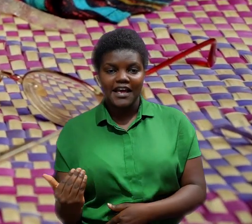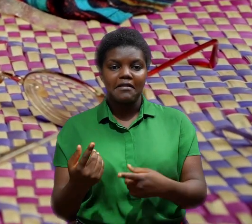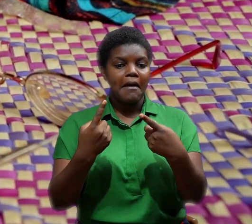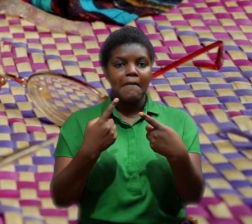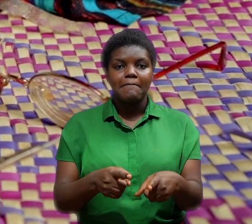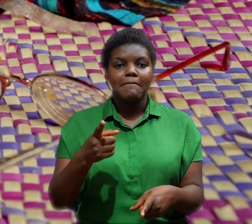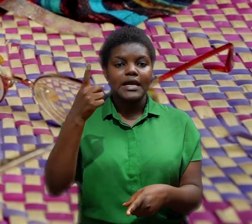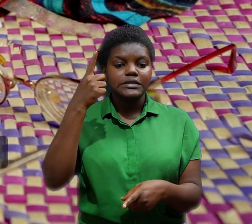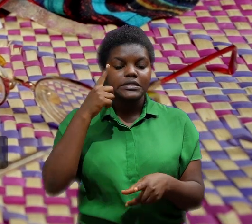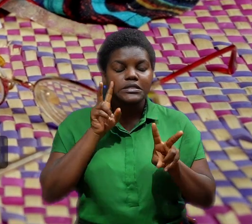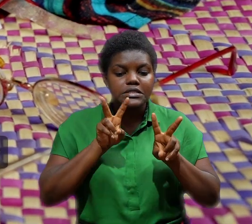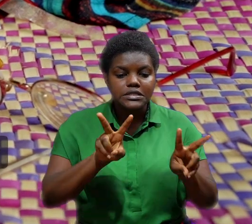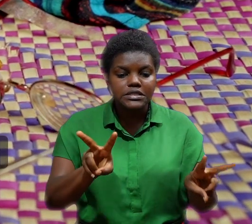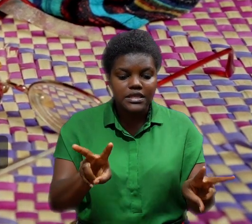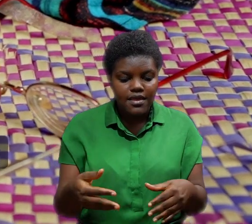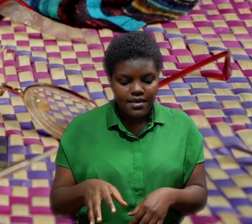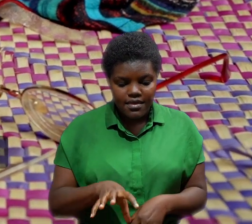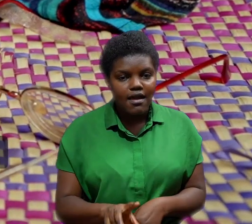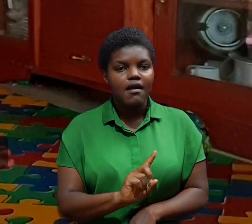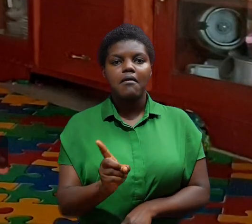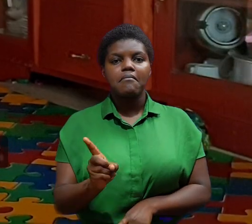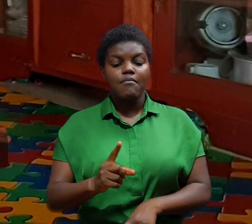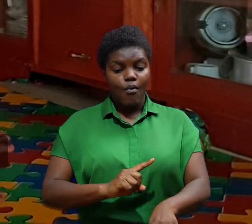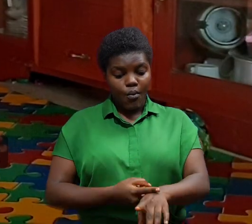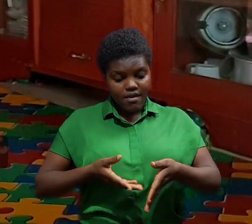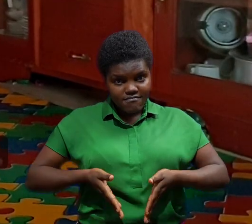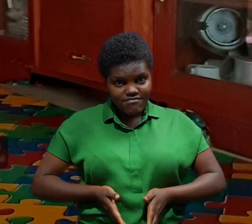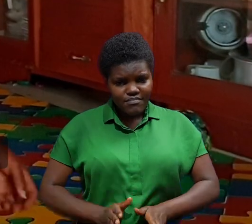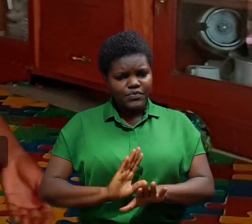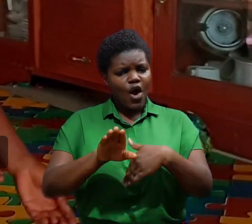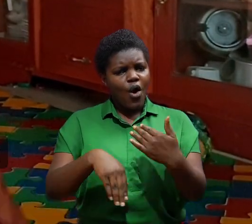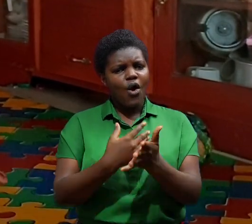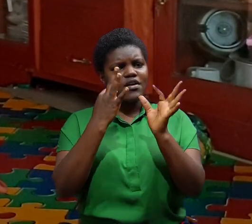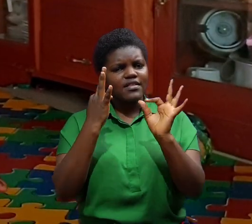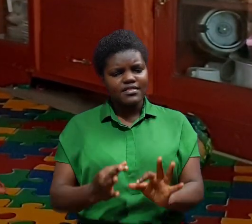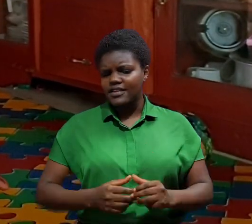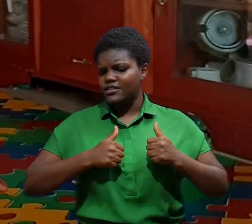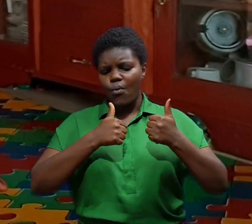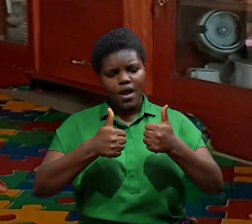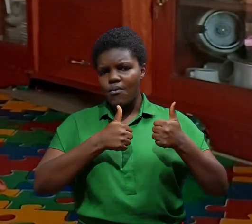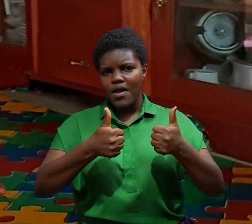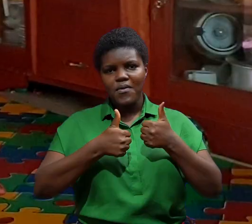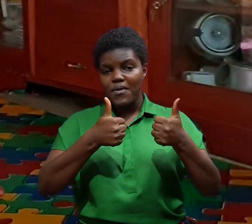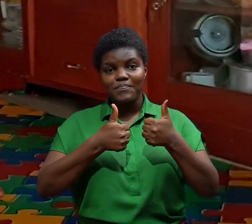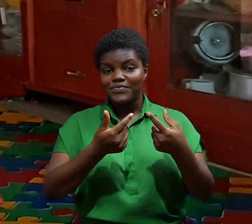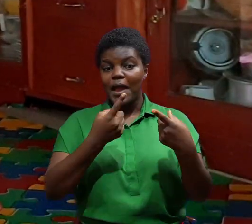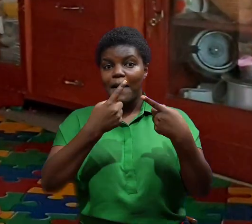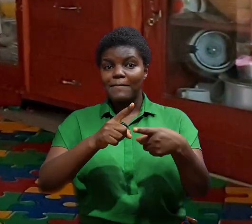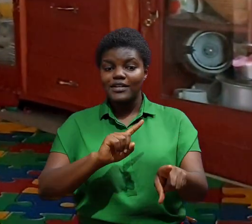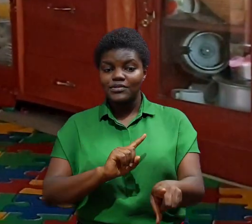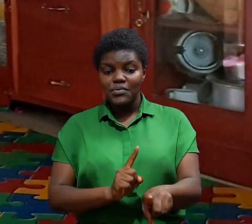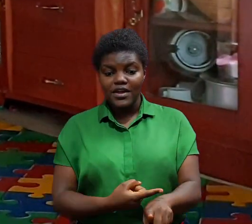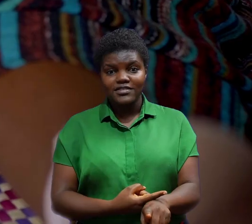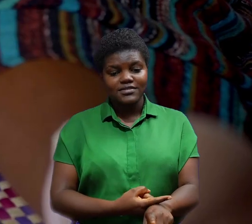that did not see at early childhood. At birth, everything seemed normal, and